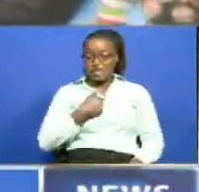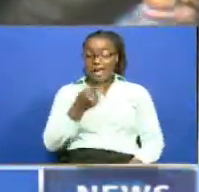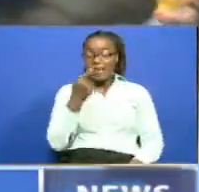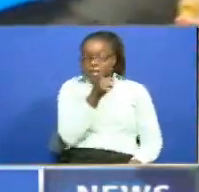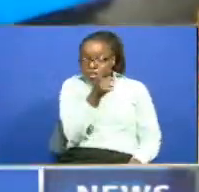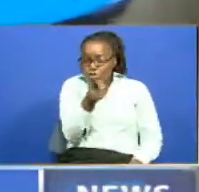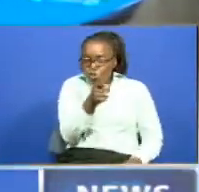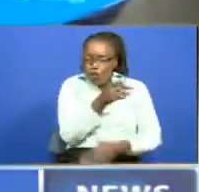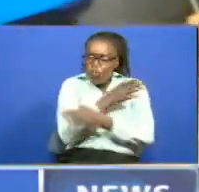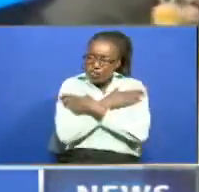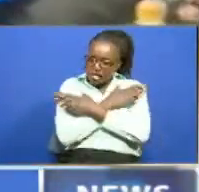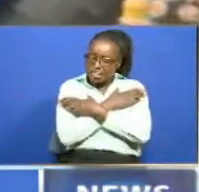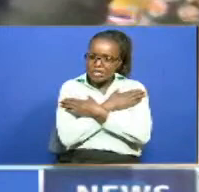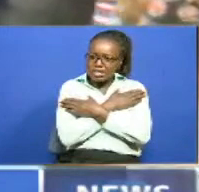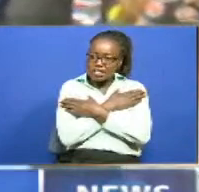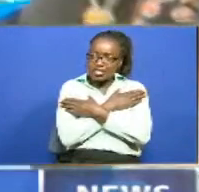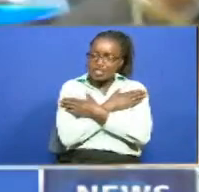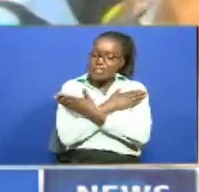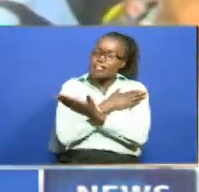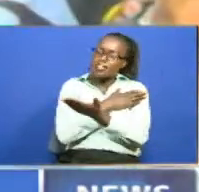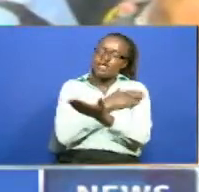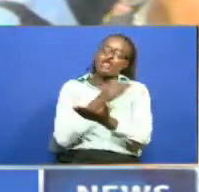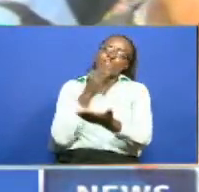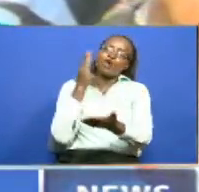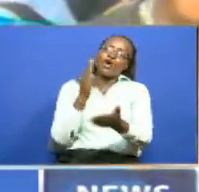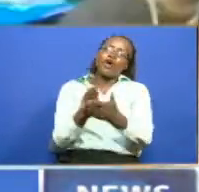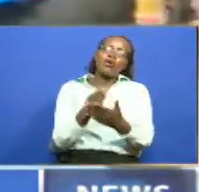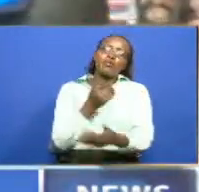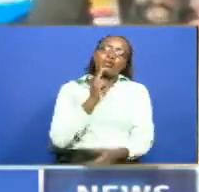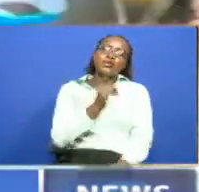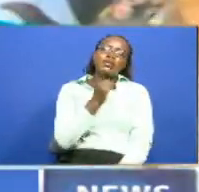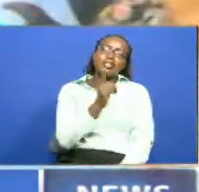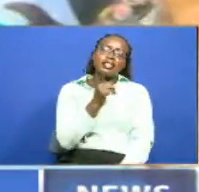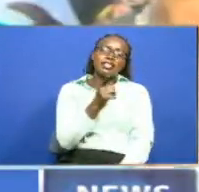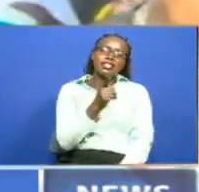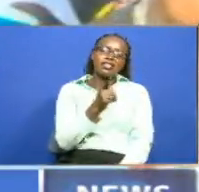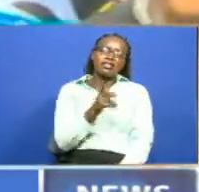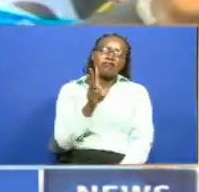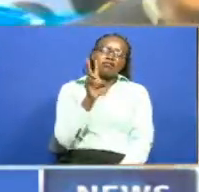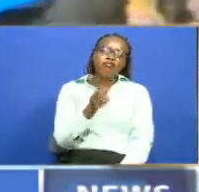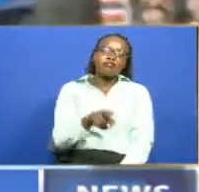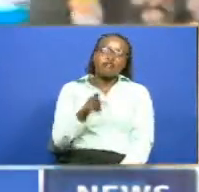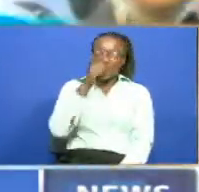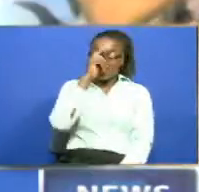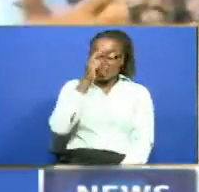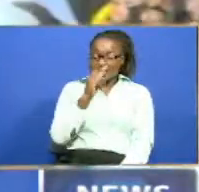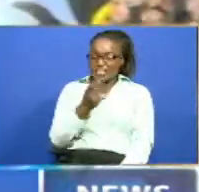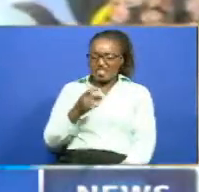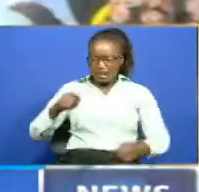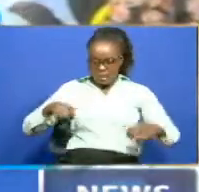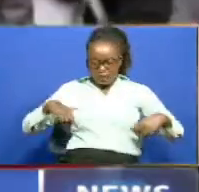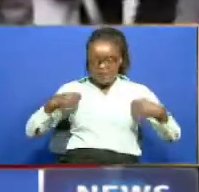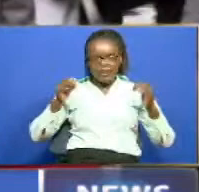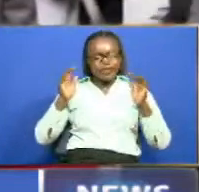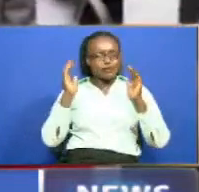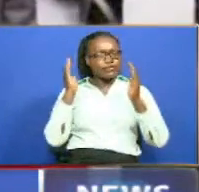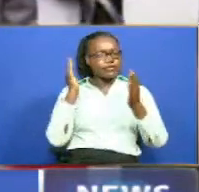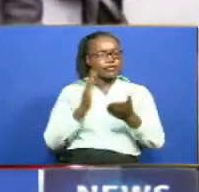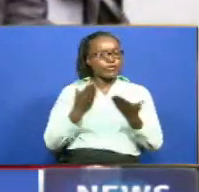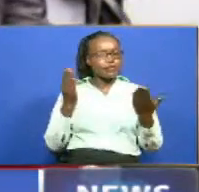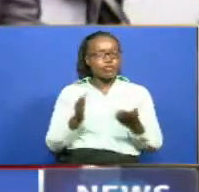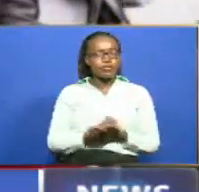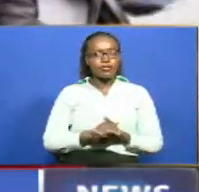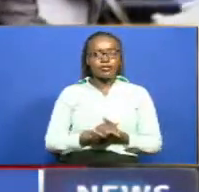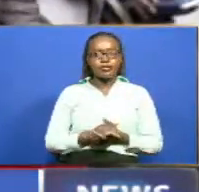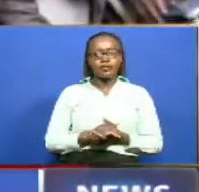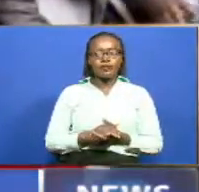hawa marafiki, wacheni vitisho, wacheni madharau, wacheni kiburi. Eric kuja